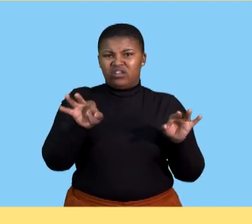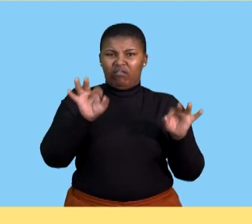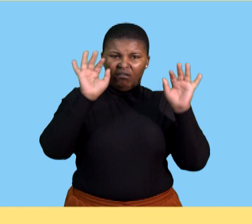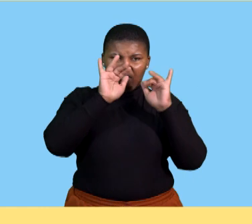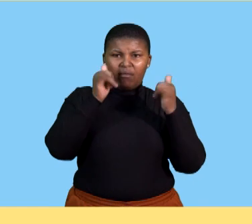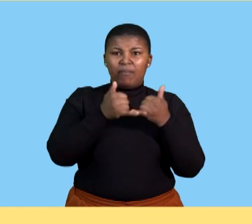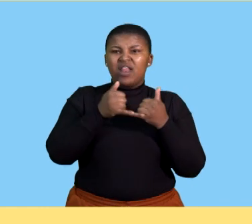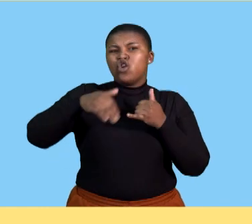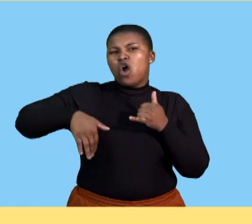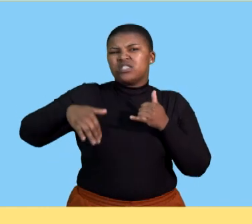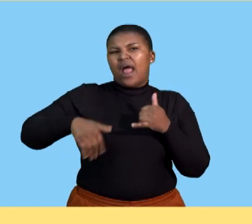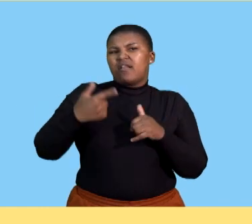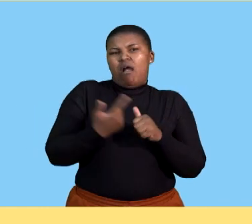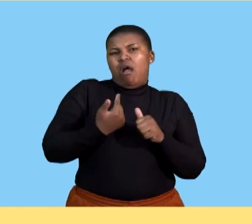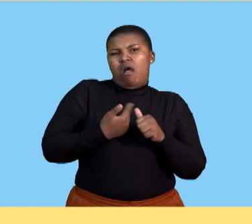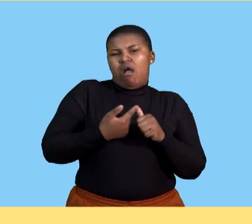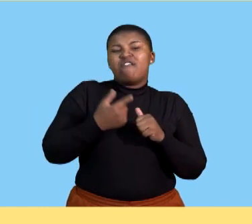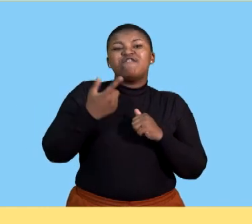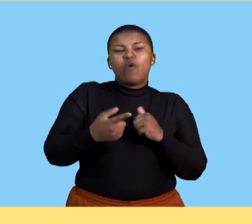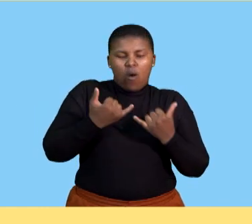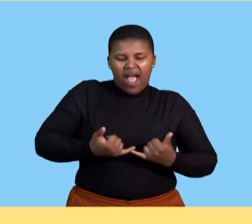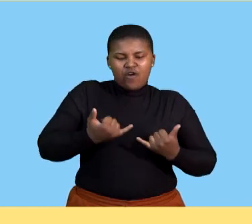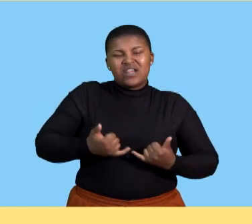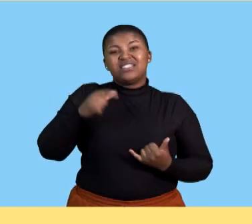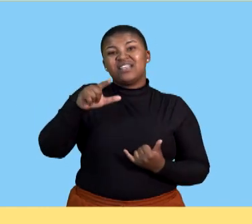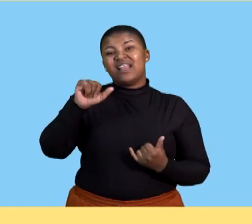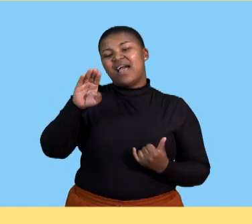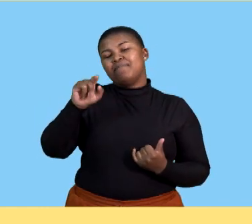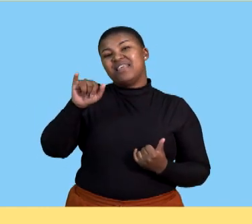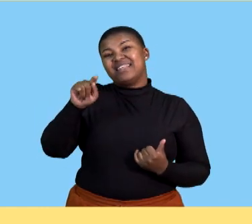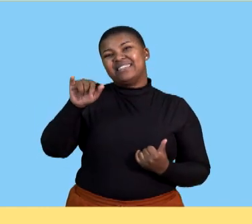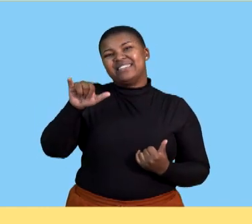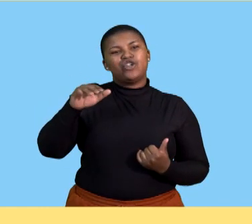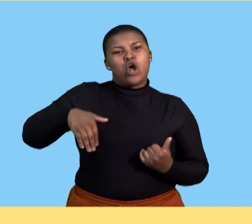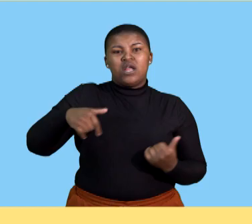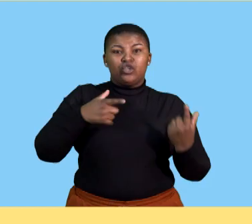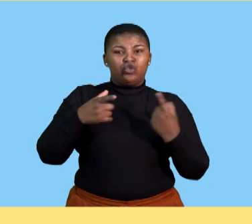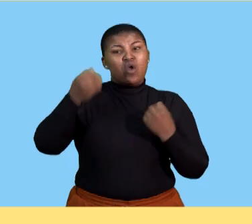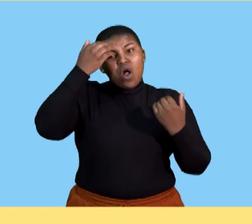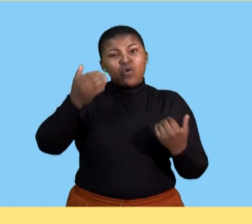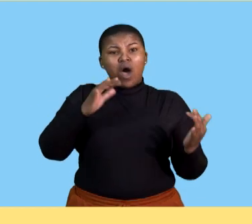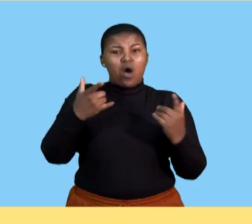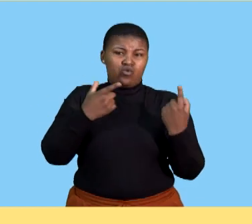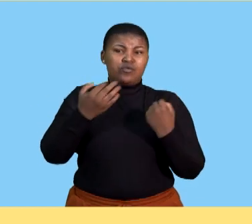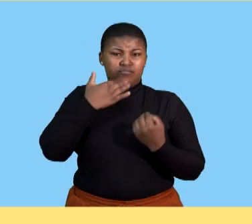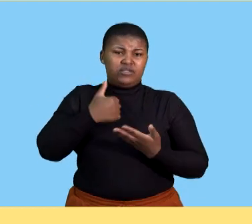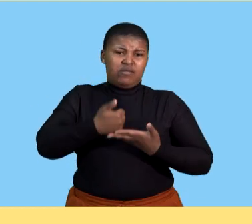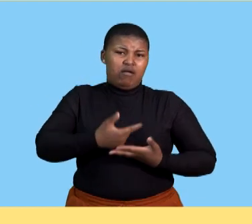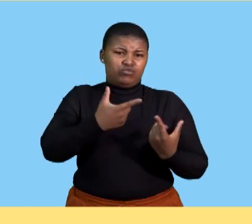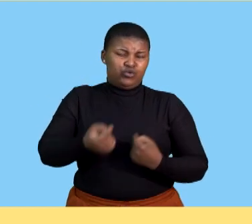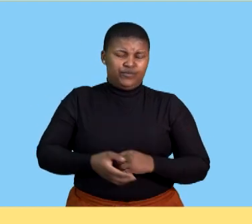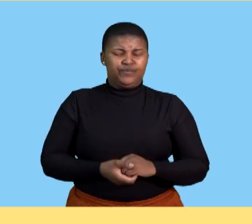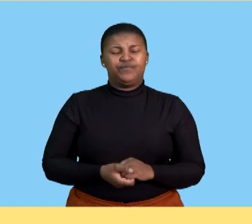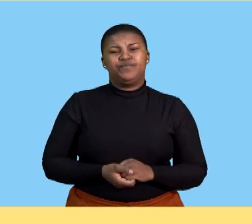this financial year. He does not know what to record as current liabilities. May you kindly assist Craig with a calculation of total